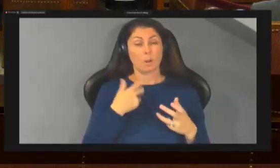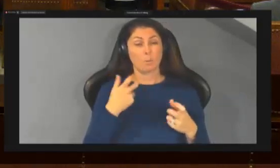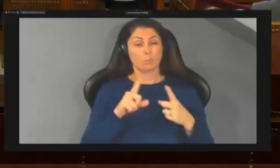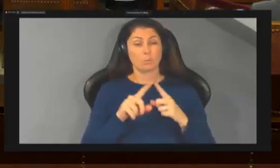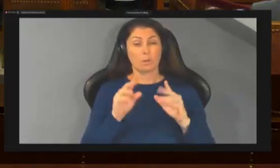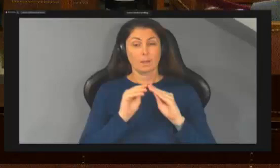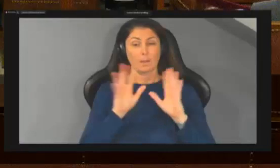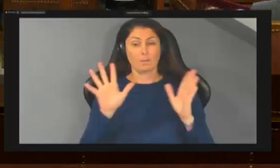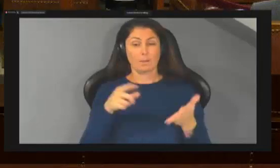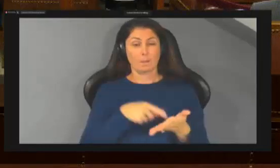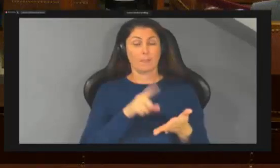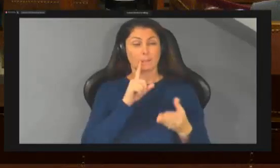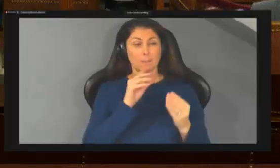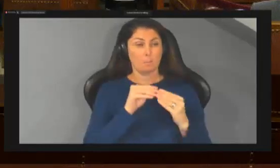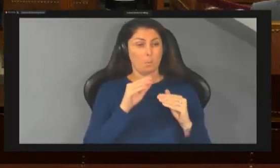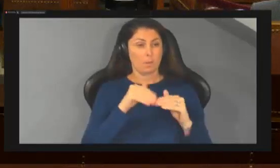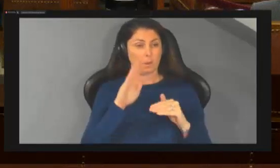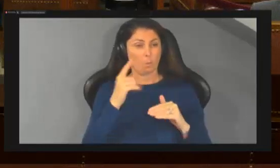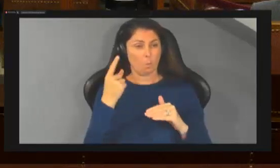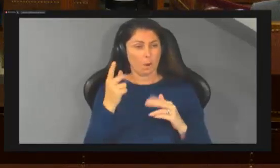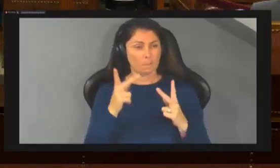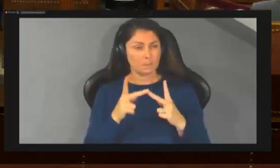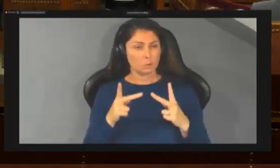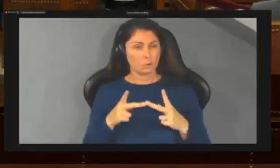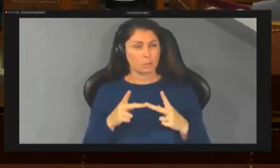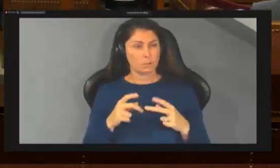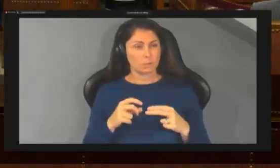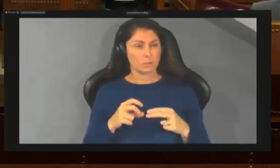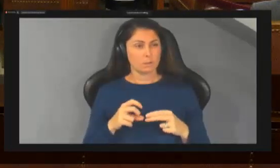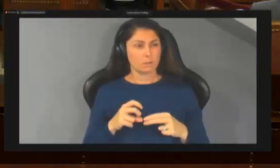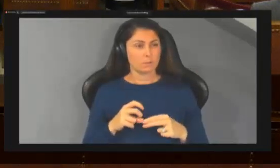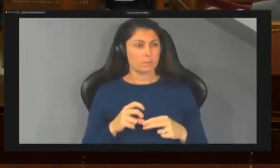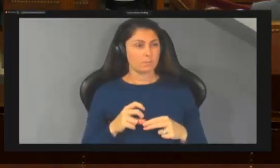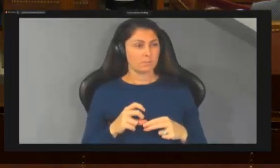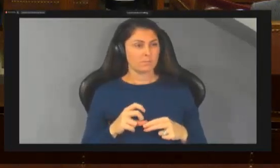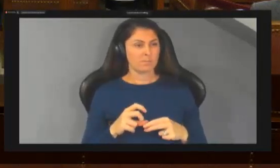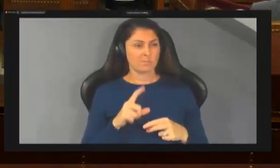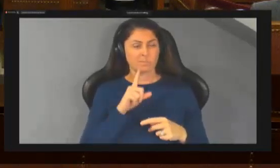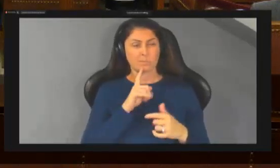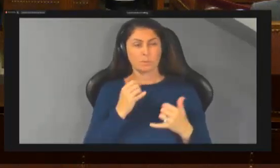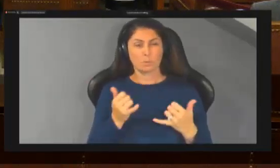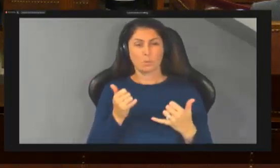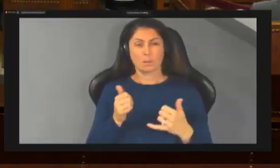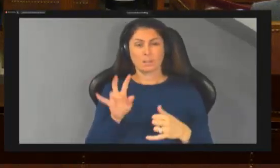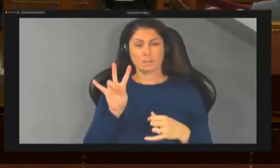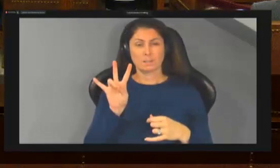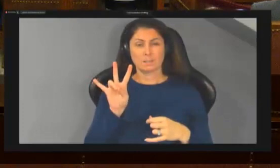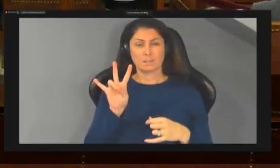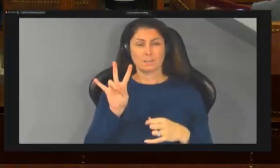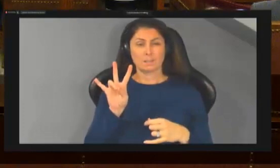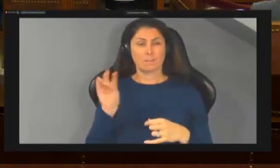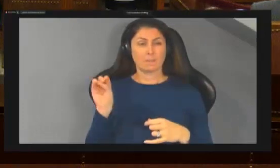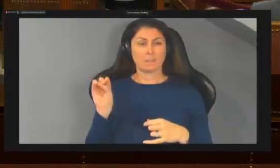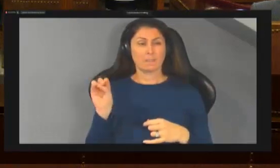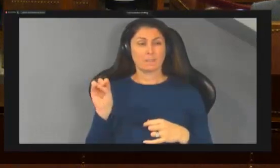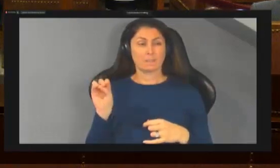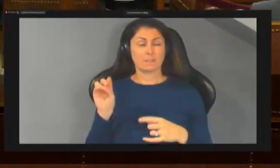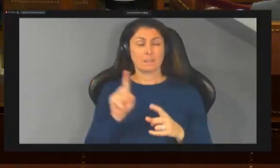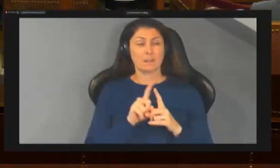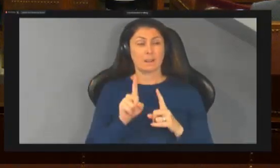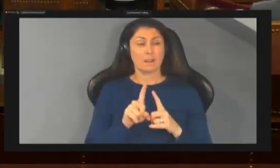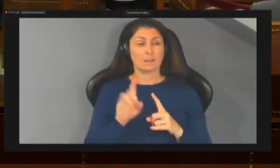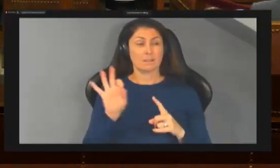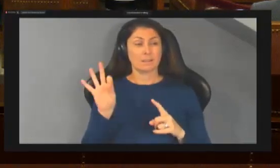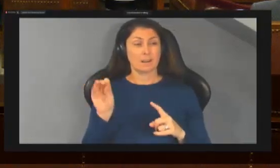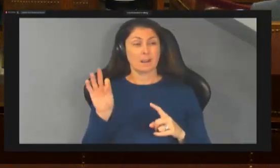this is actually more than one position, right? Because there's currently 70 here. So we're, this adds the 90.